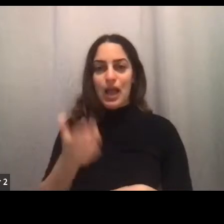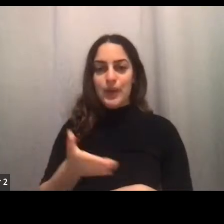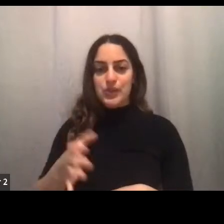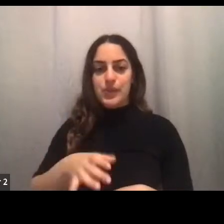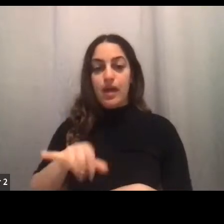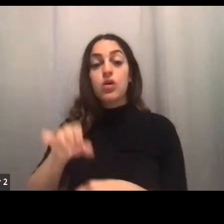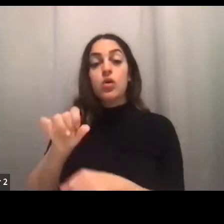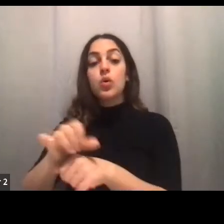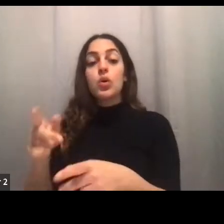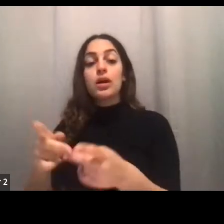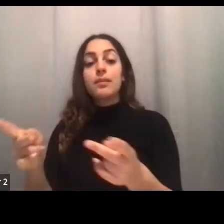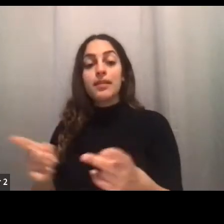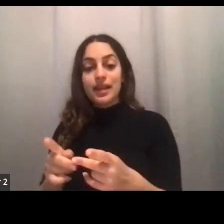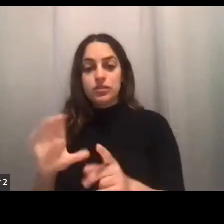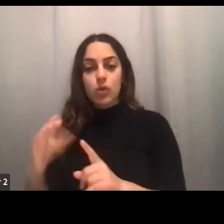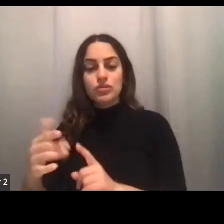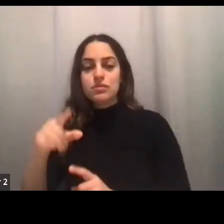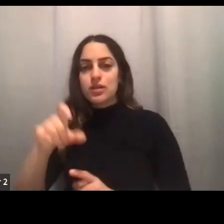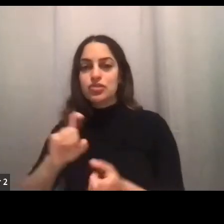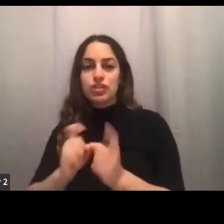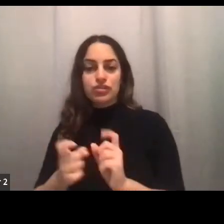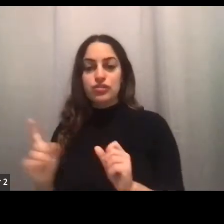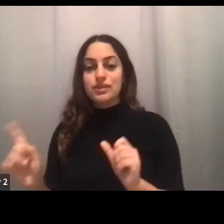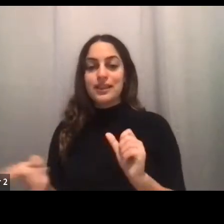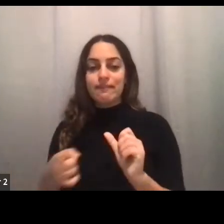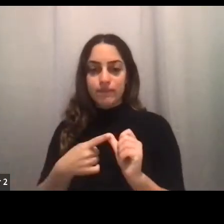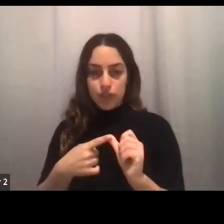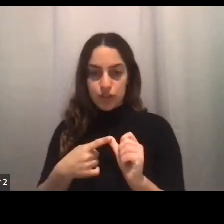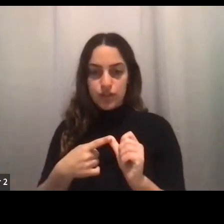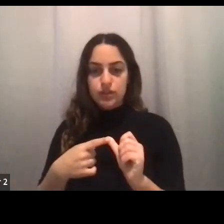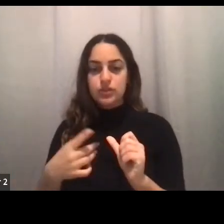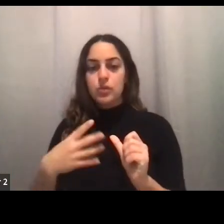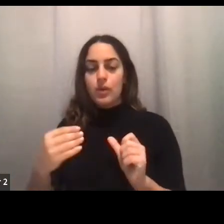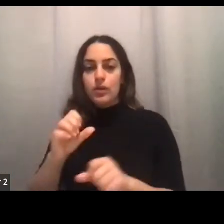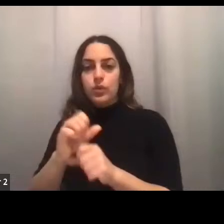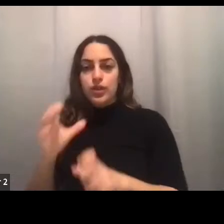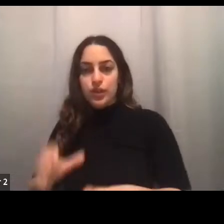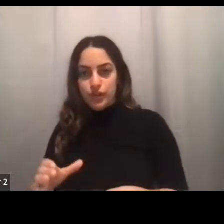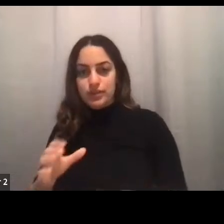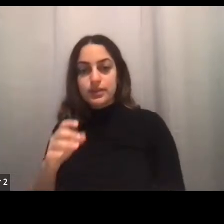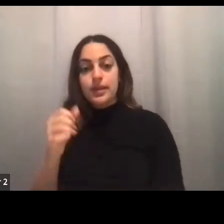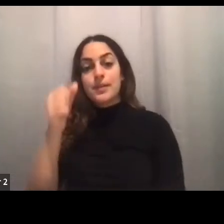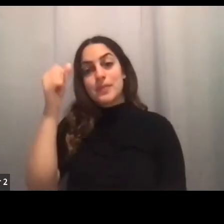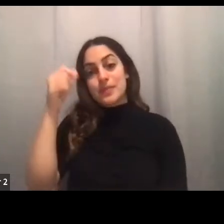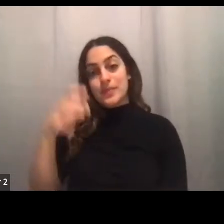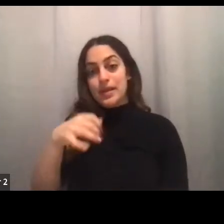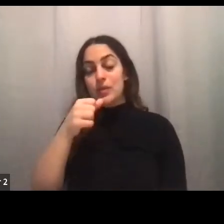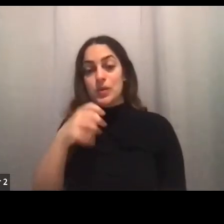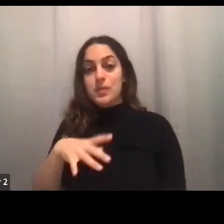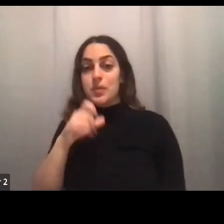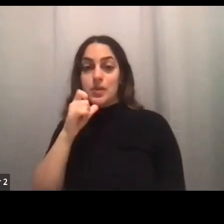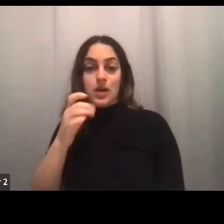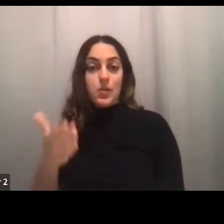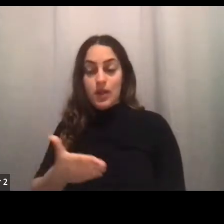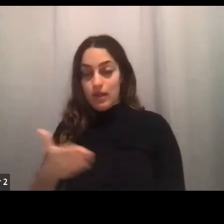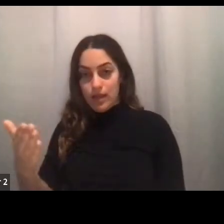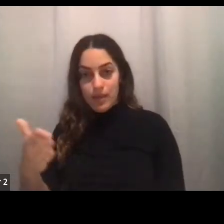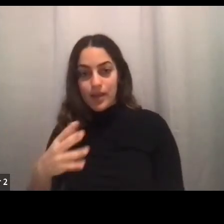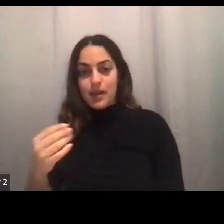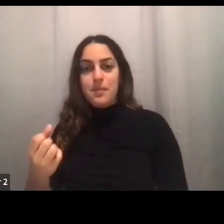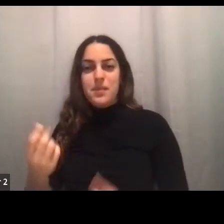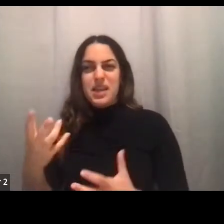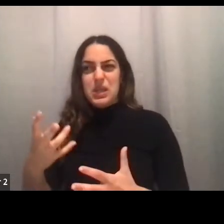workers hired into the construction industry men and women were not welcomed and many were hazed off the job by hostile supervisors and